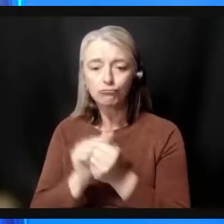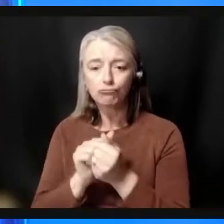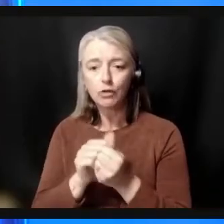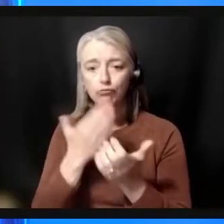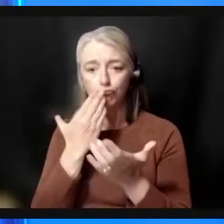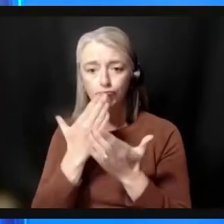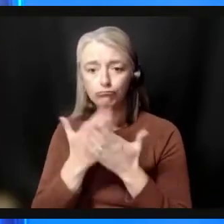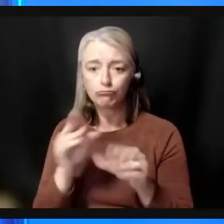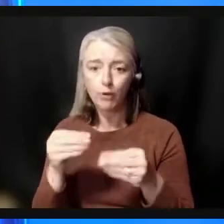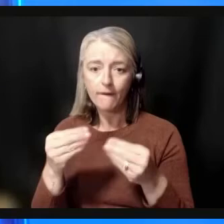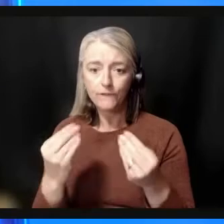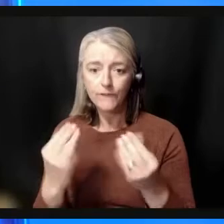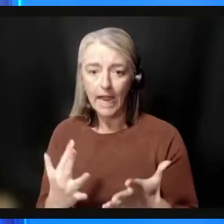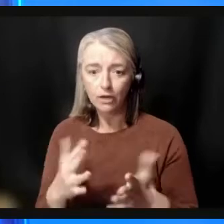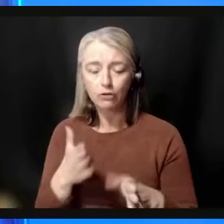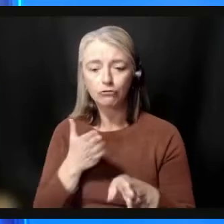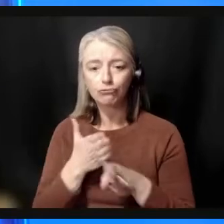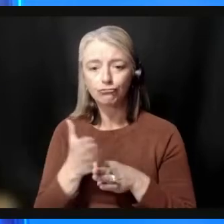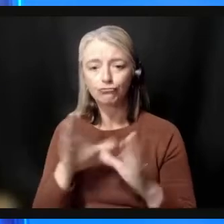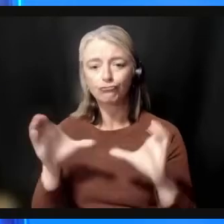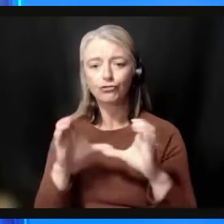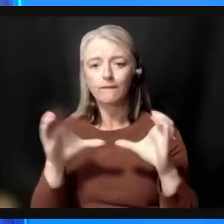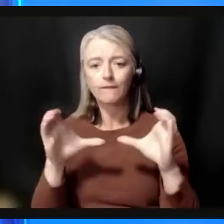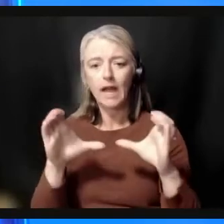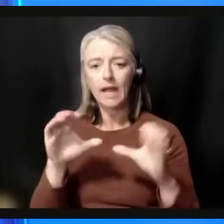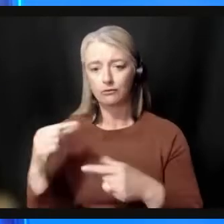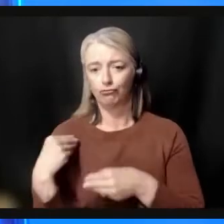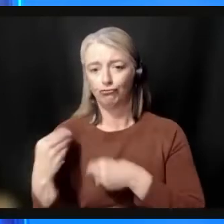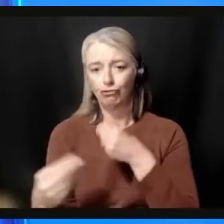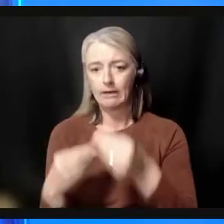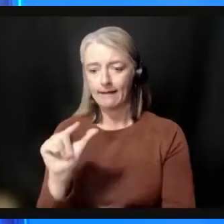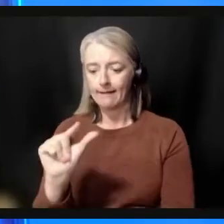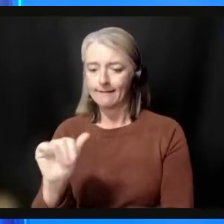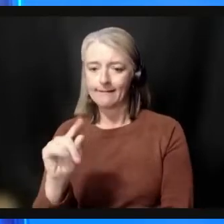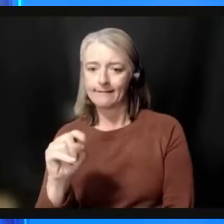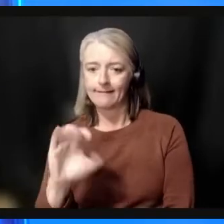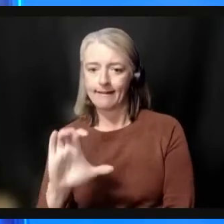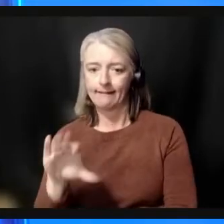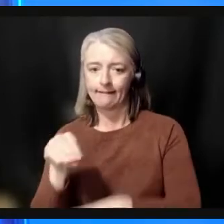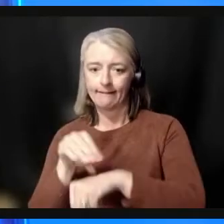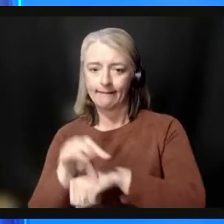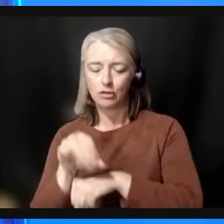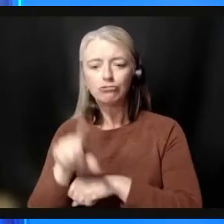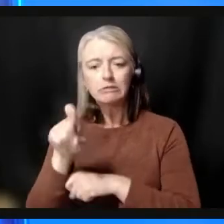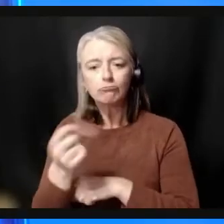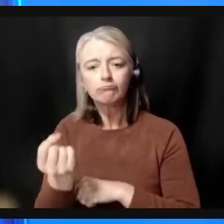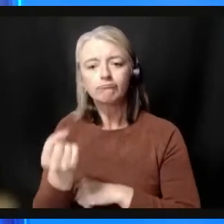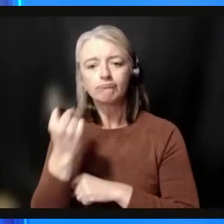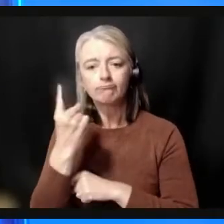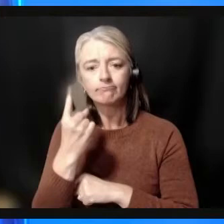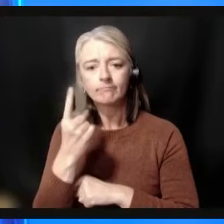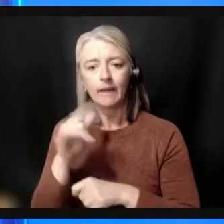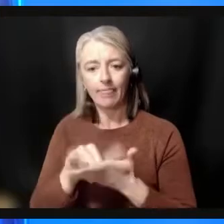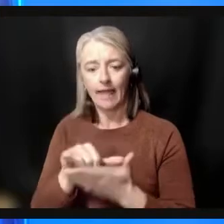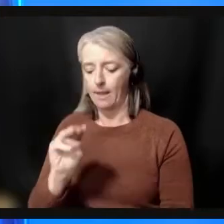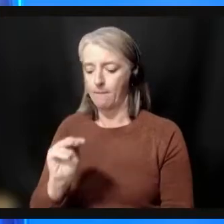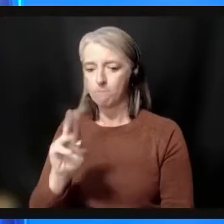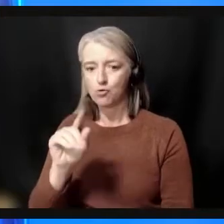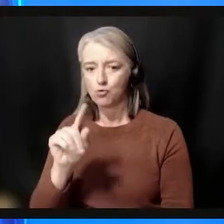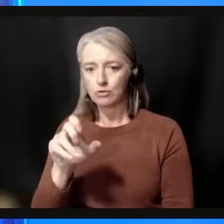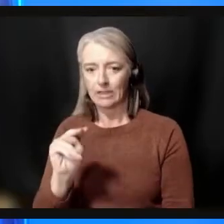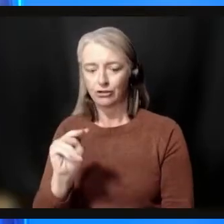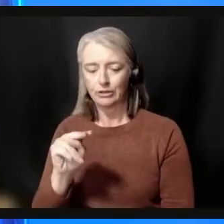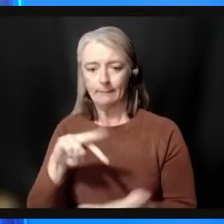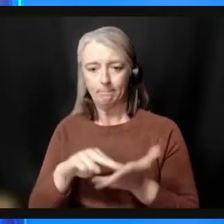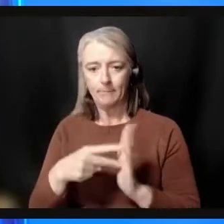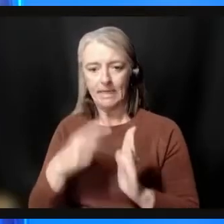genetic counselor. You need to understand what that mutation means for you personally. So that means understanding what is